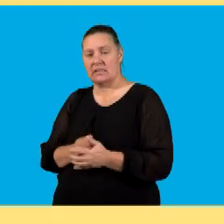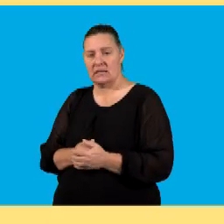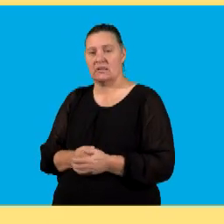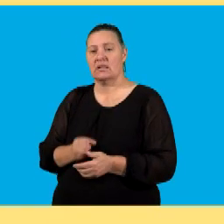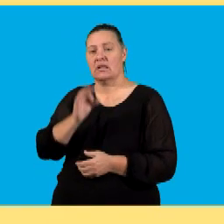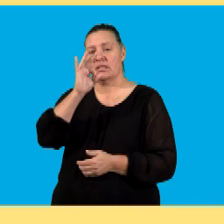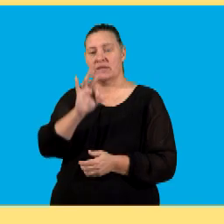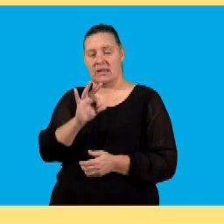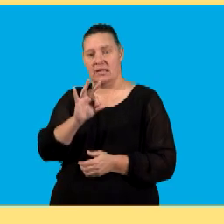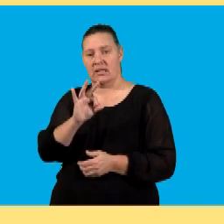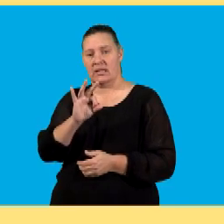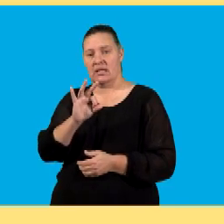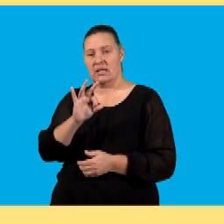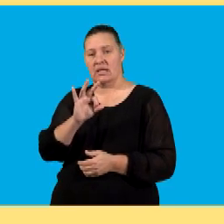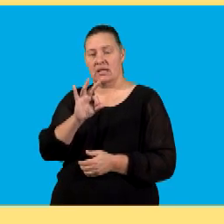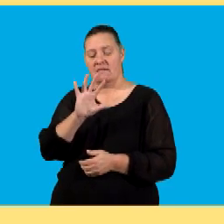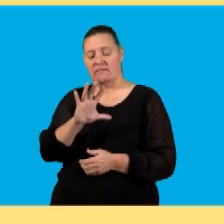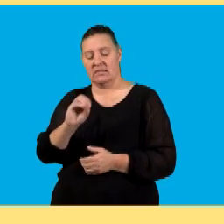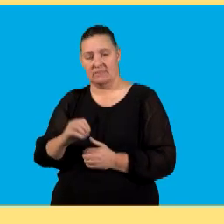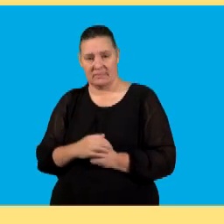you will get